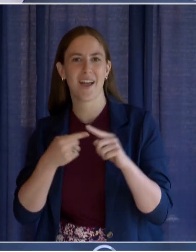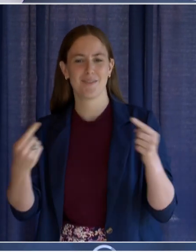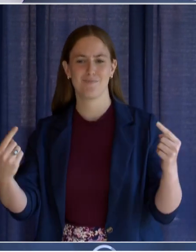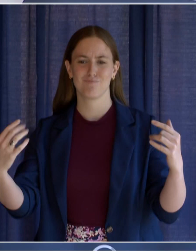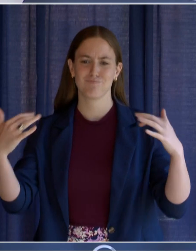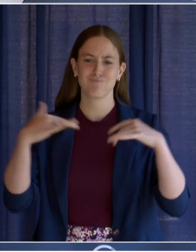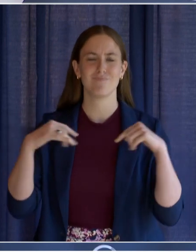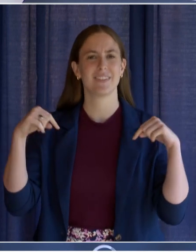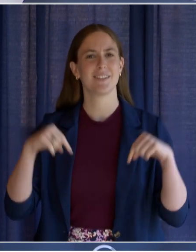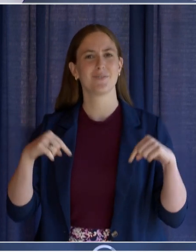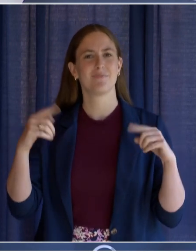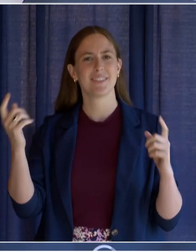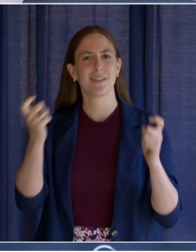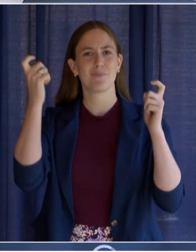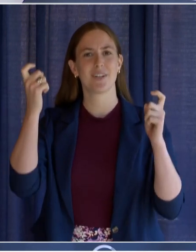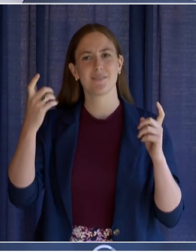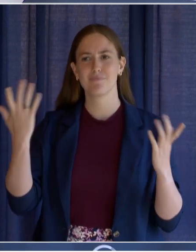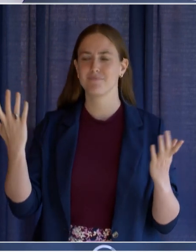special moment